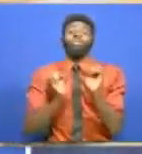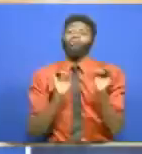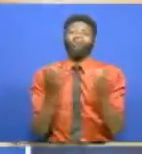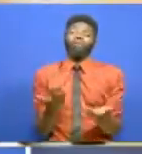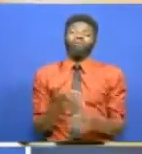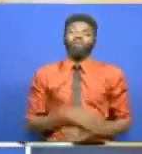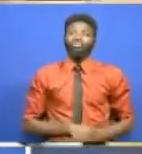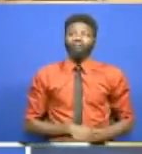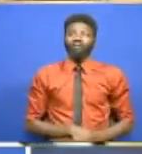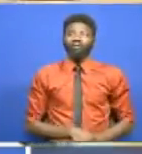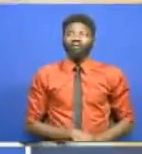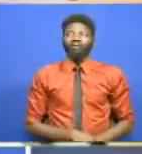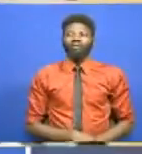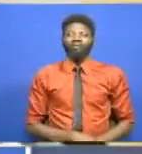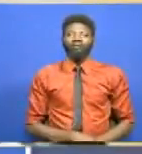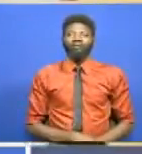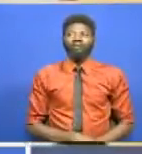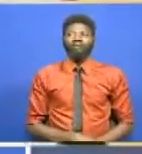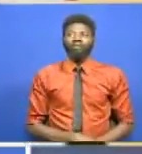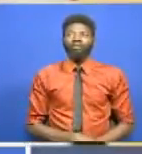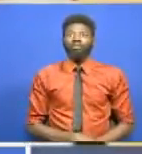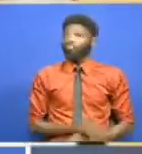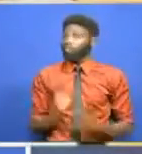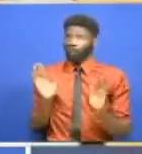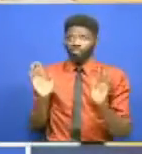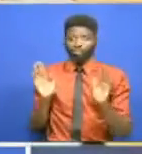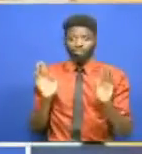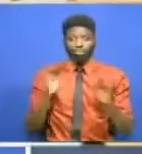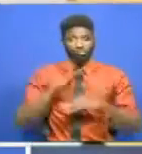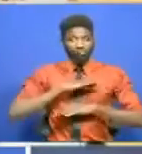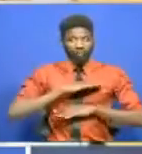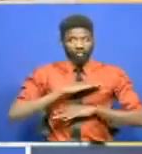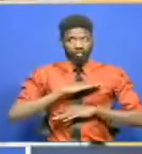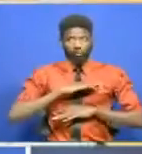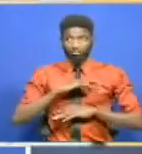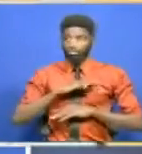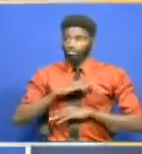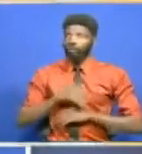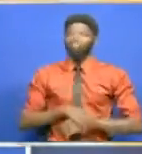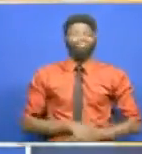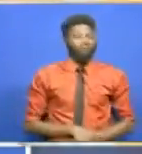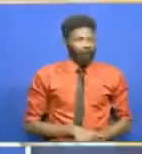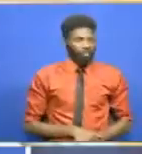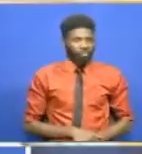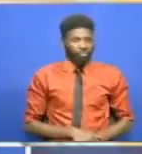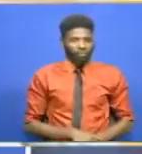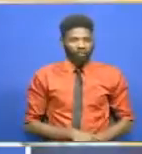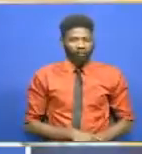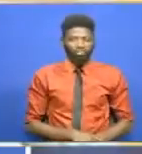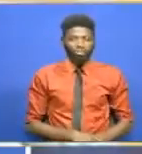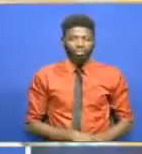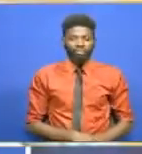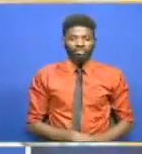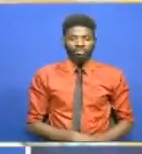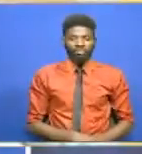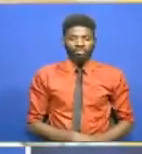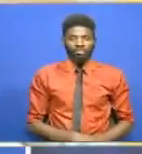So we take that? Only that? Now let's just start two. Okay. My name is